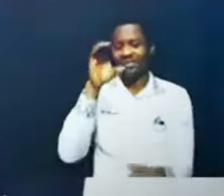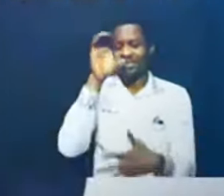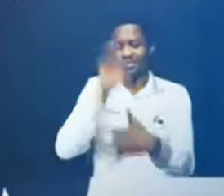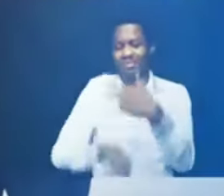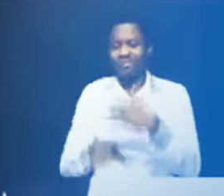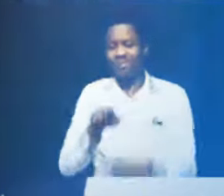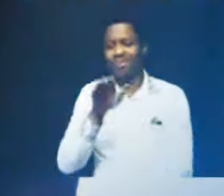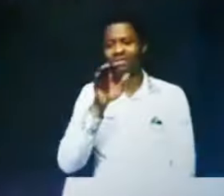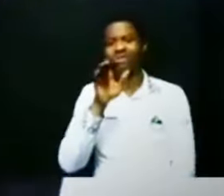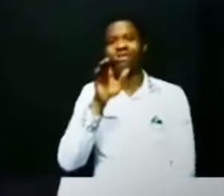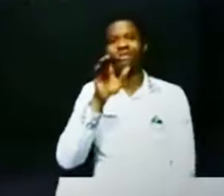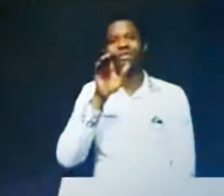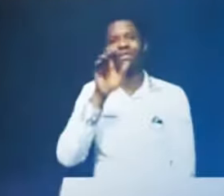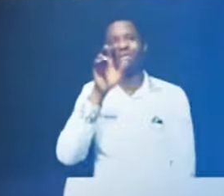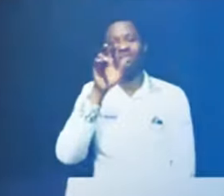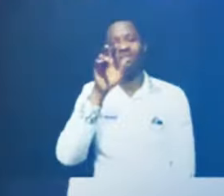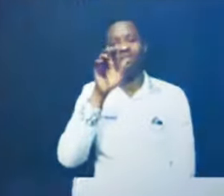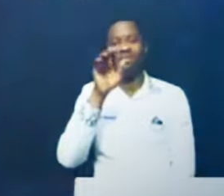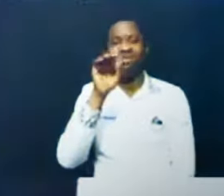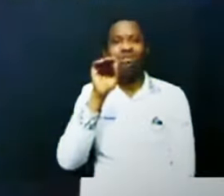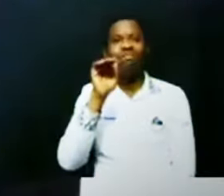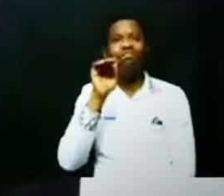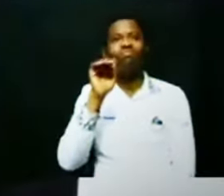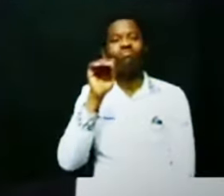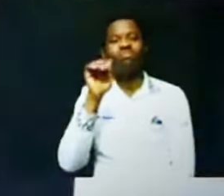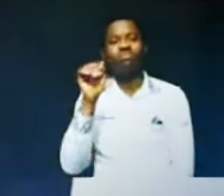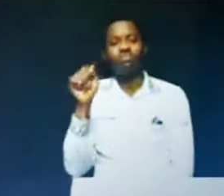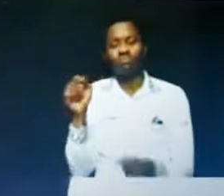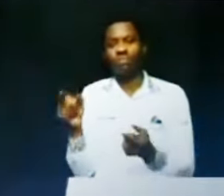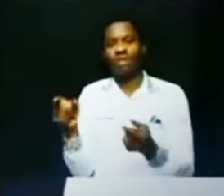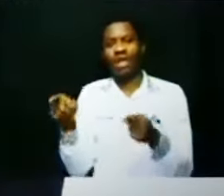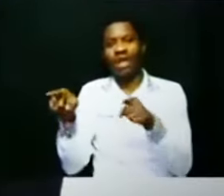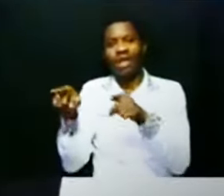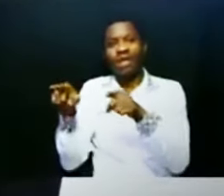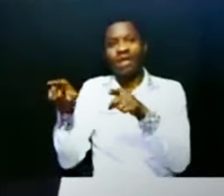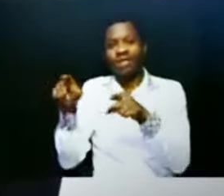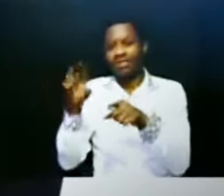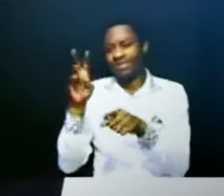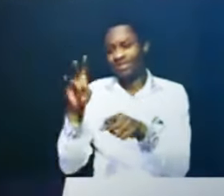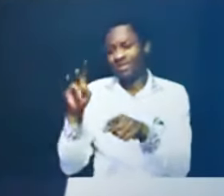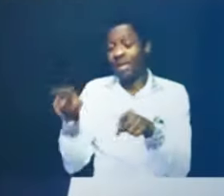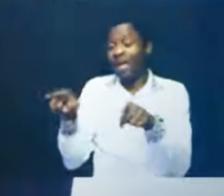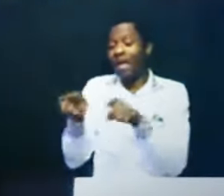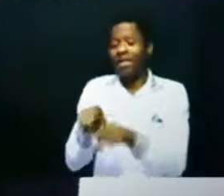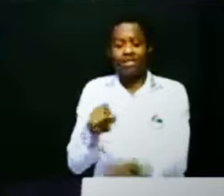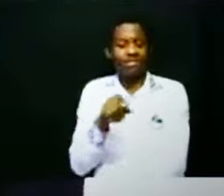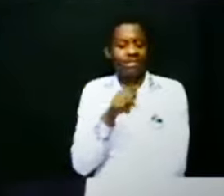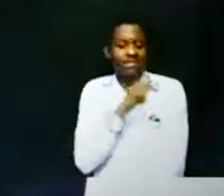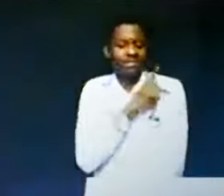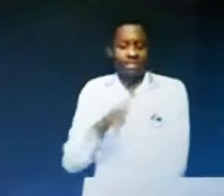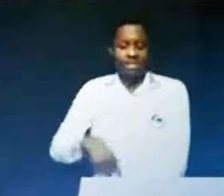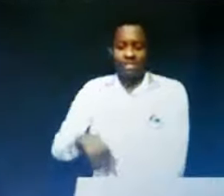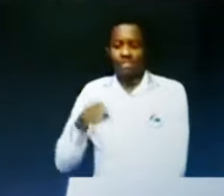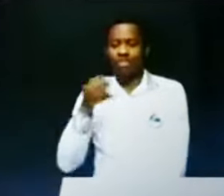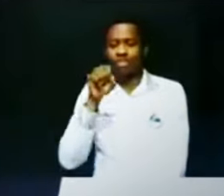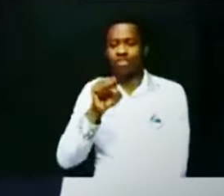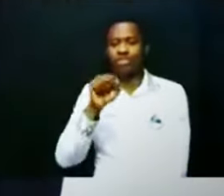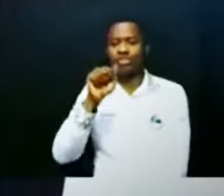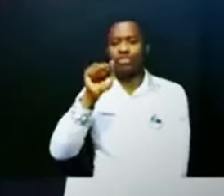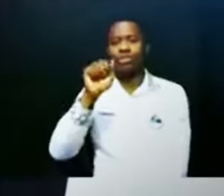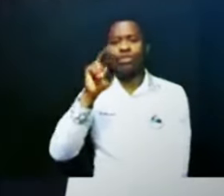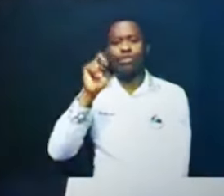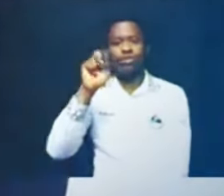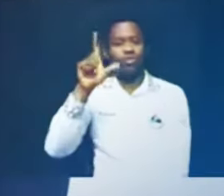Before as Saul watched David going out to meet the Philistine, he said to